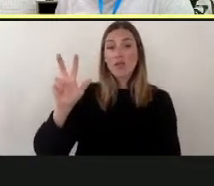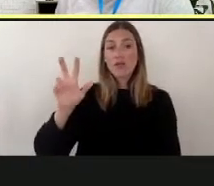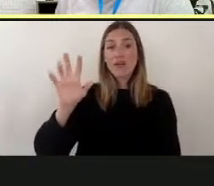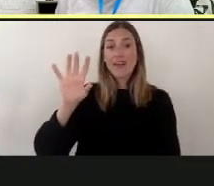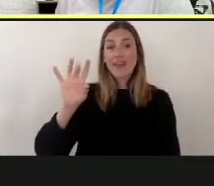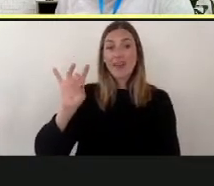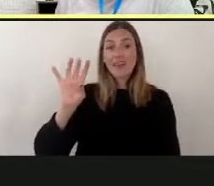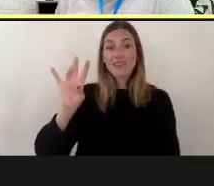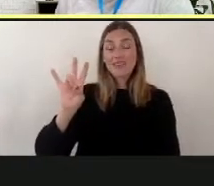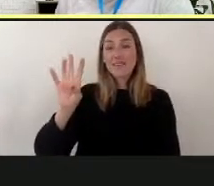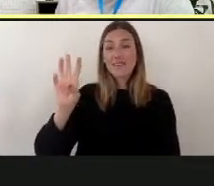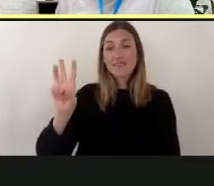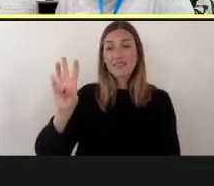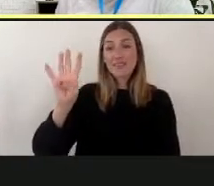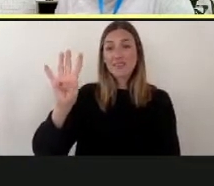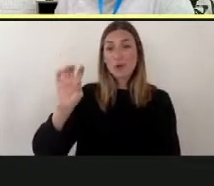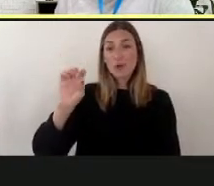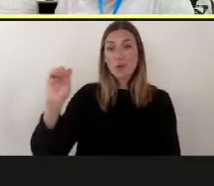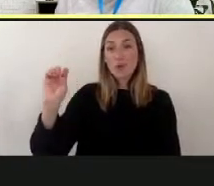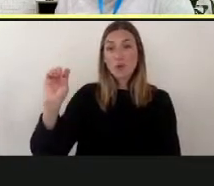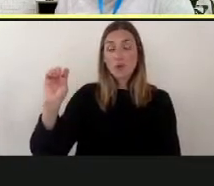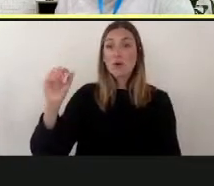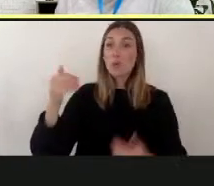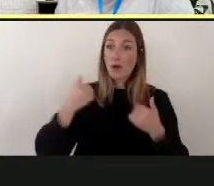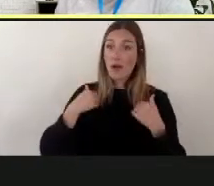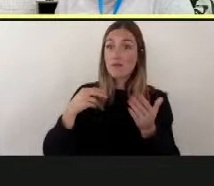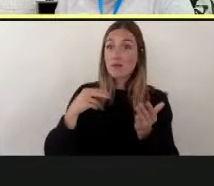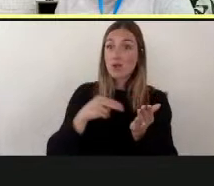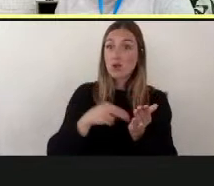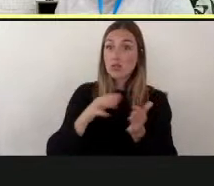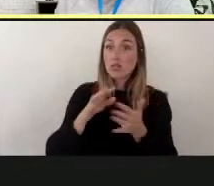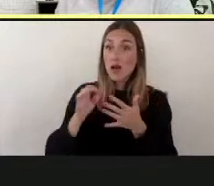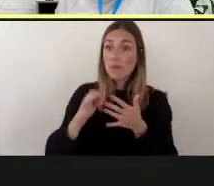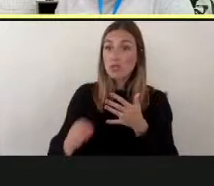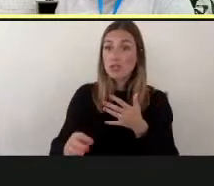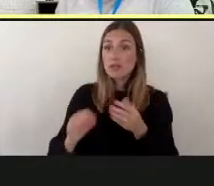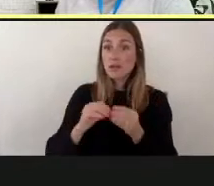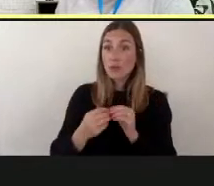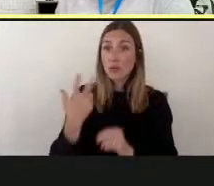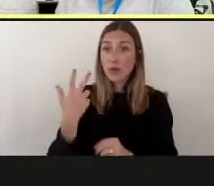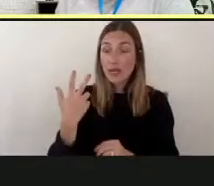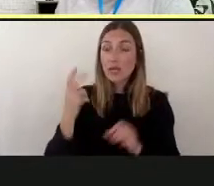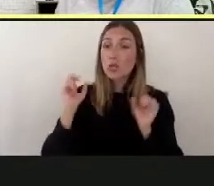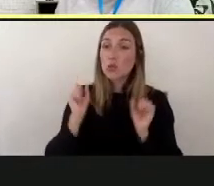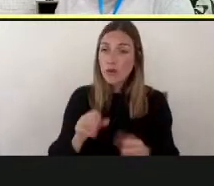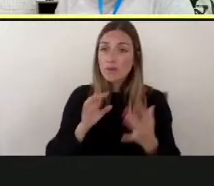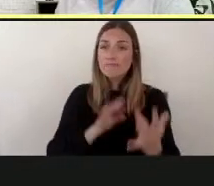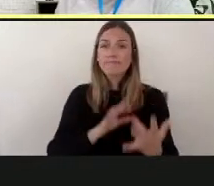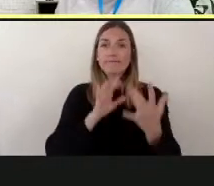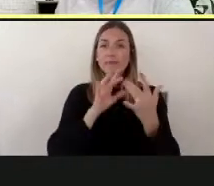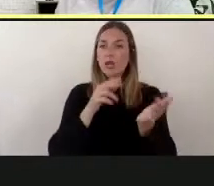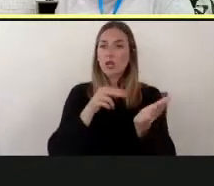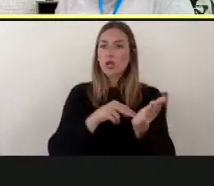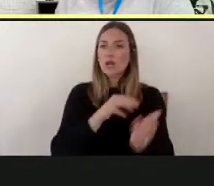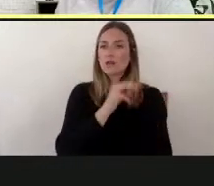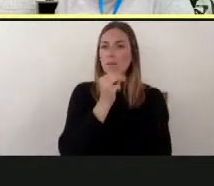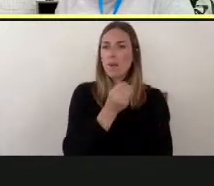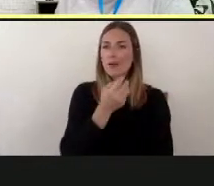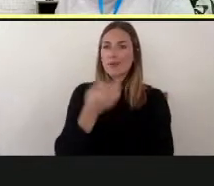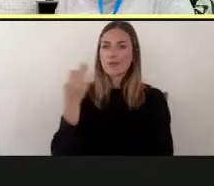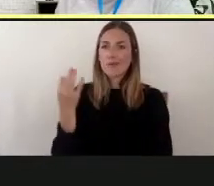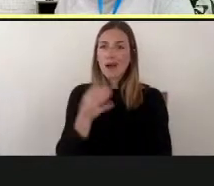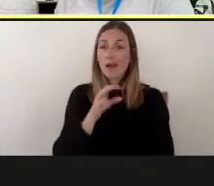313-876-4000. And we have a nurse's line. If you press option 3, there is a nurse available Monday through Friday, 8 a.m. to